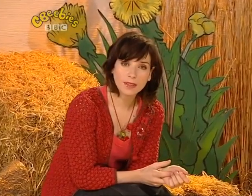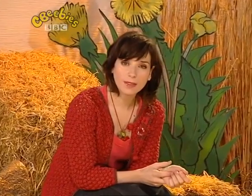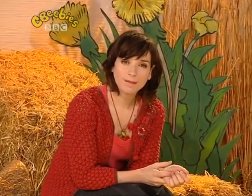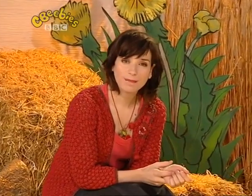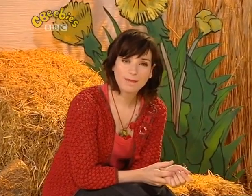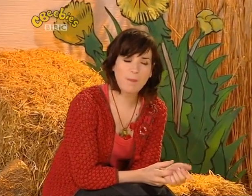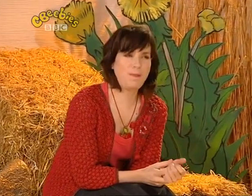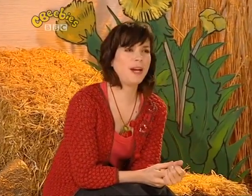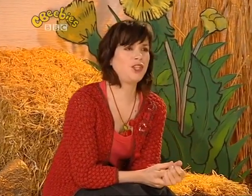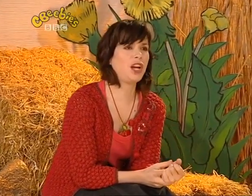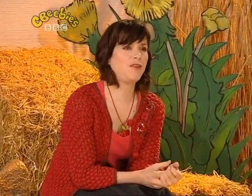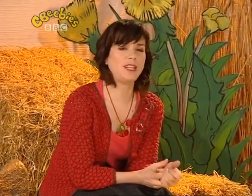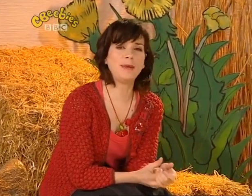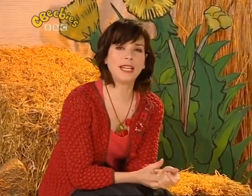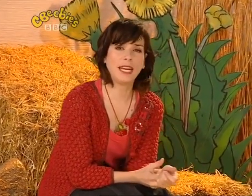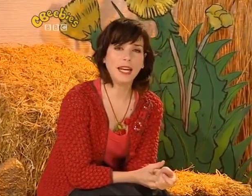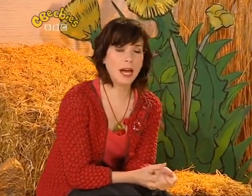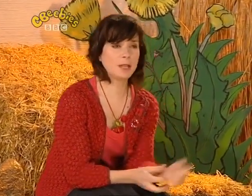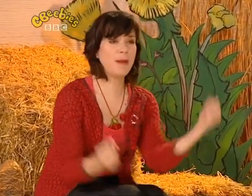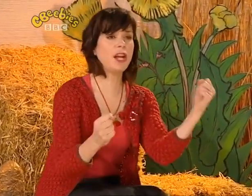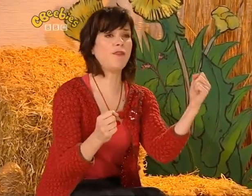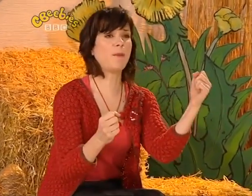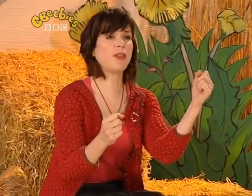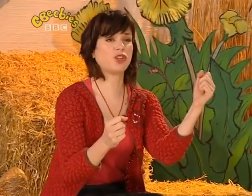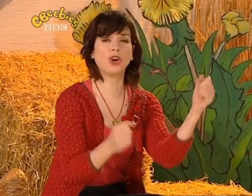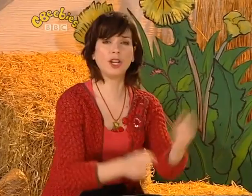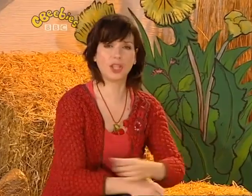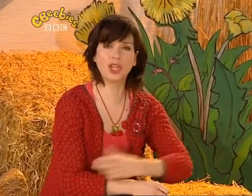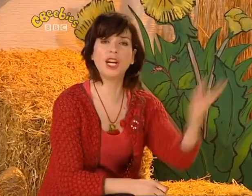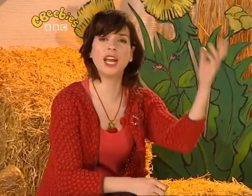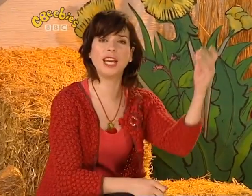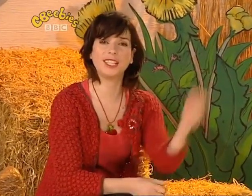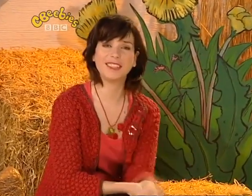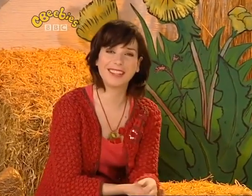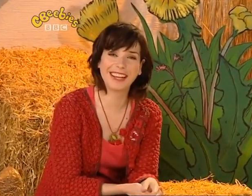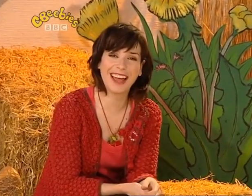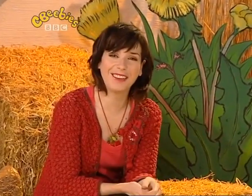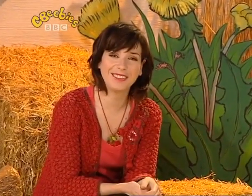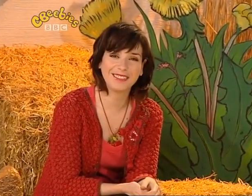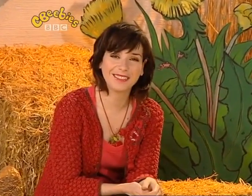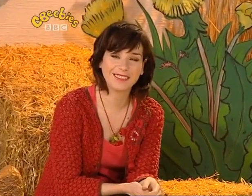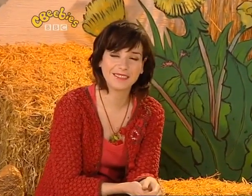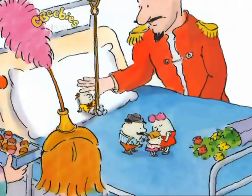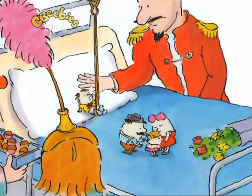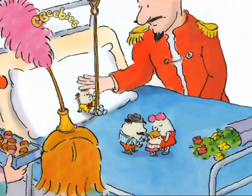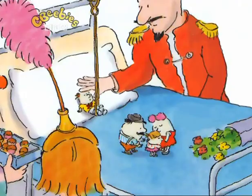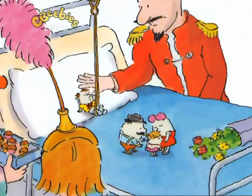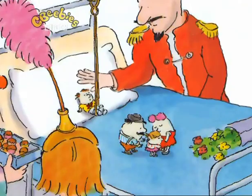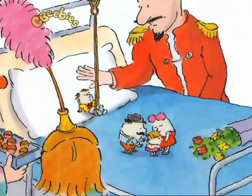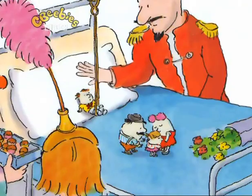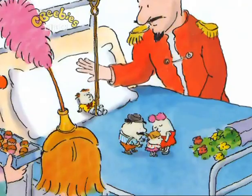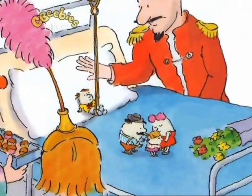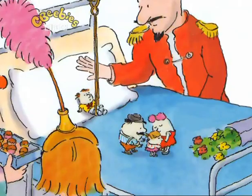once. "A big cheer for Dimity, and as many of her brother's chocolates as she can eat," said a clown.